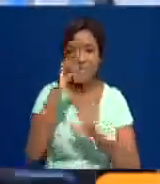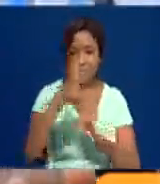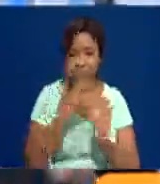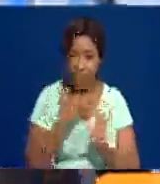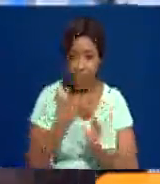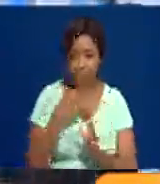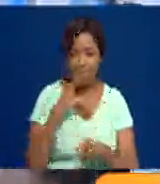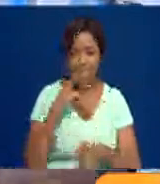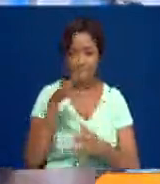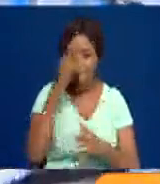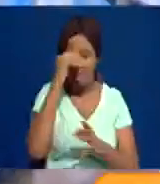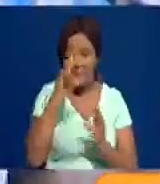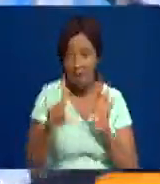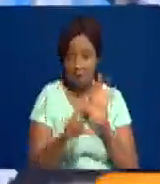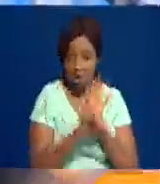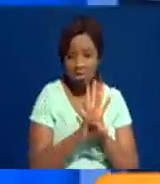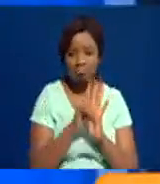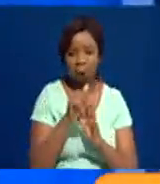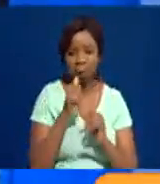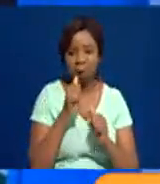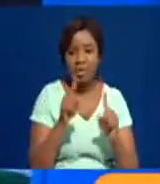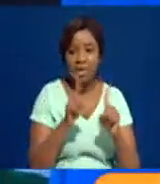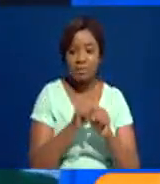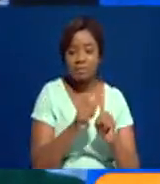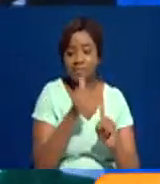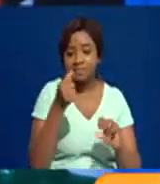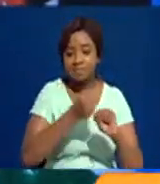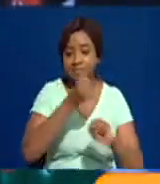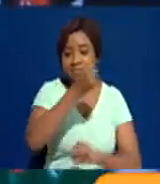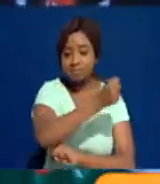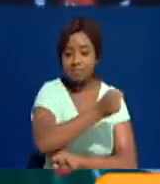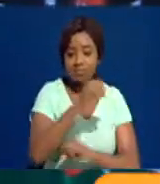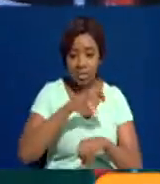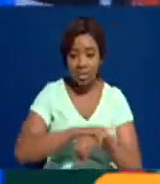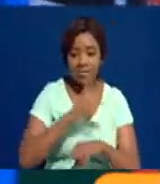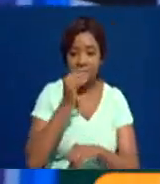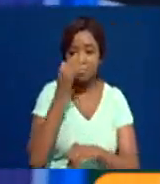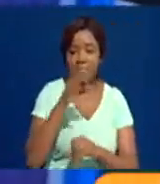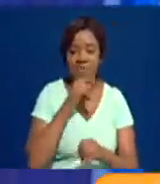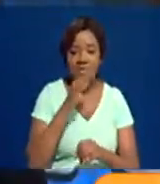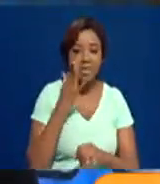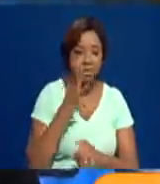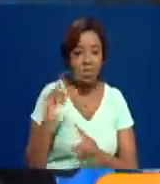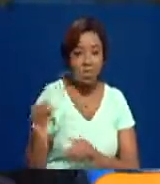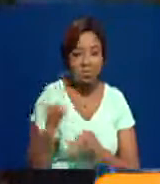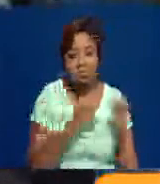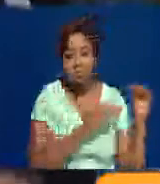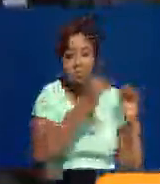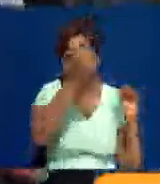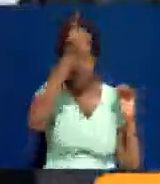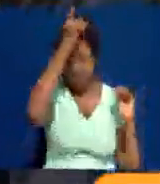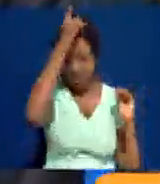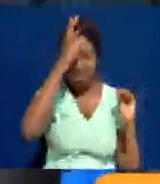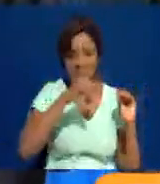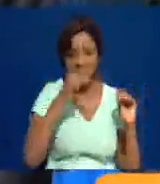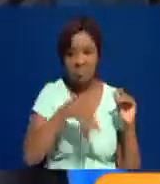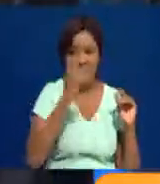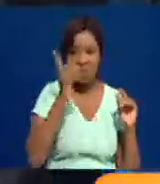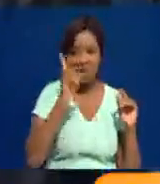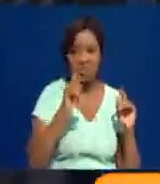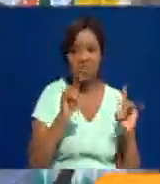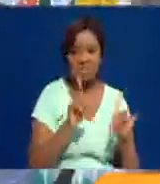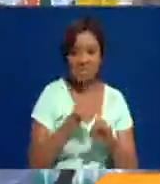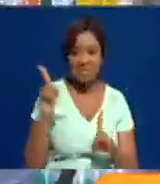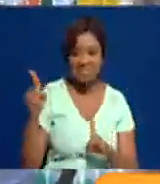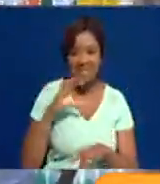Lawrence Gesora, who depends on well wishes for food and clothes after his parents relocated to the village from Nairobi, also managed